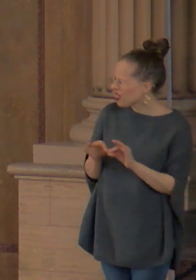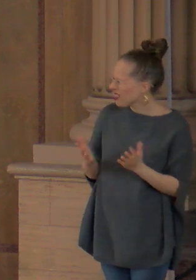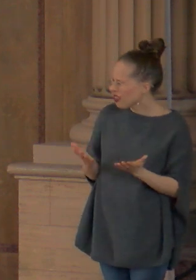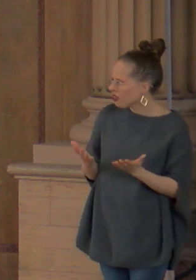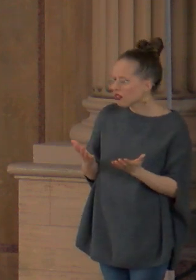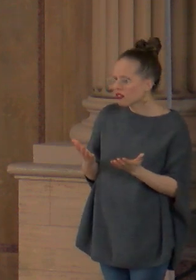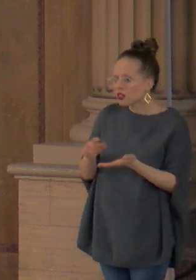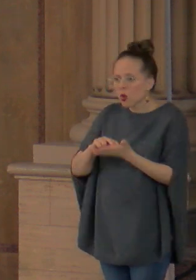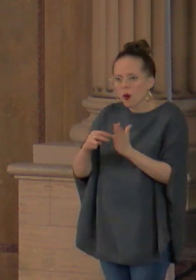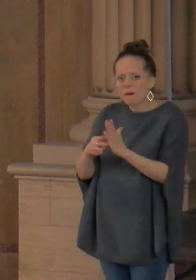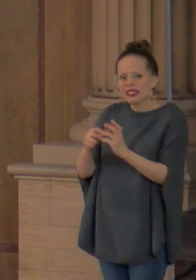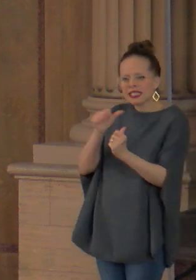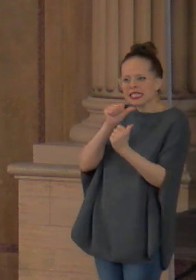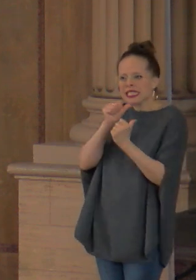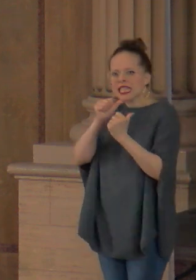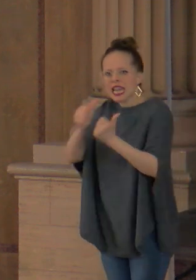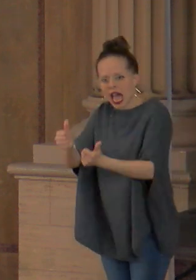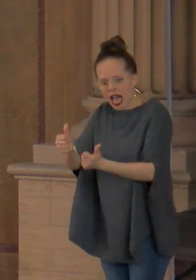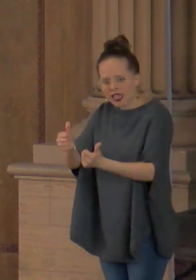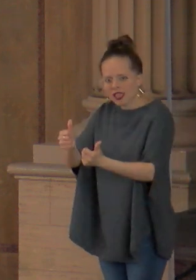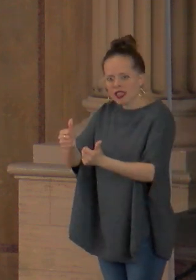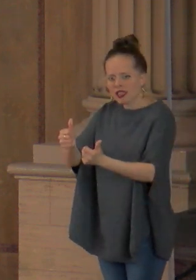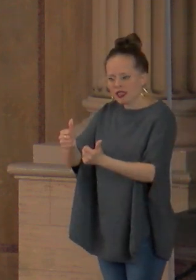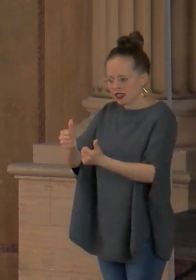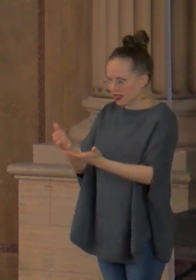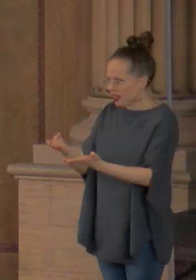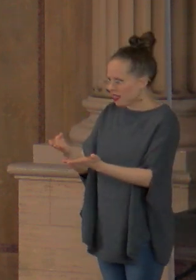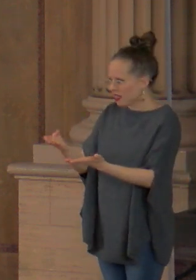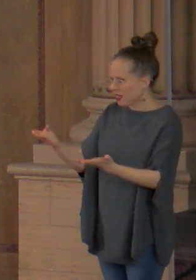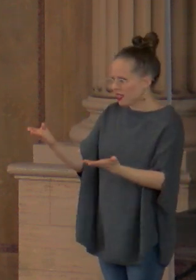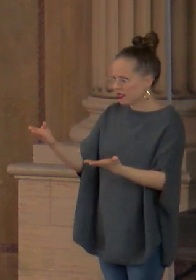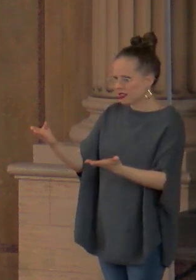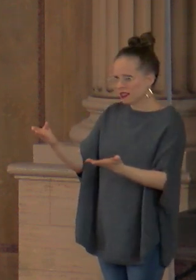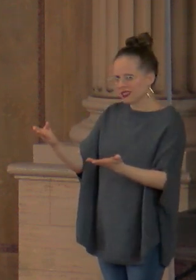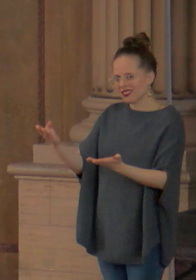Well, it's denying the reality that this supper is telling us about.